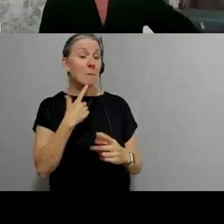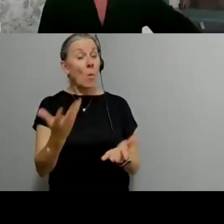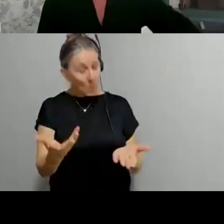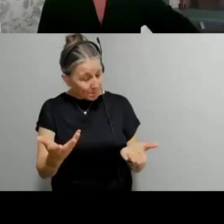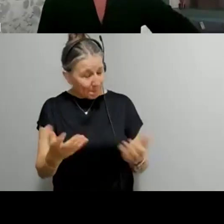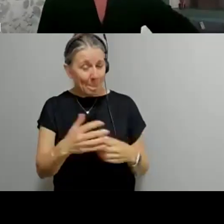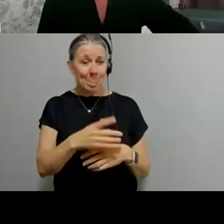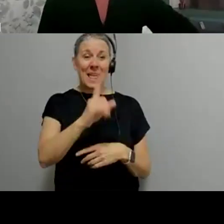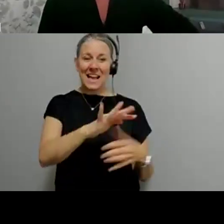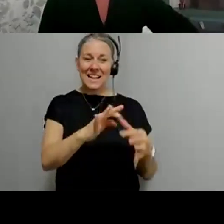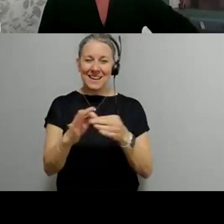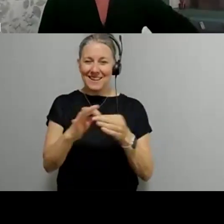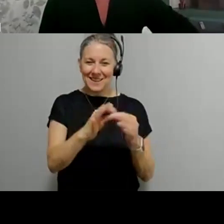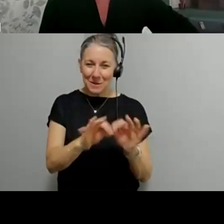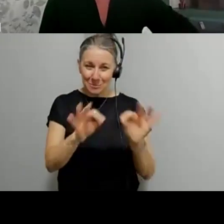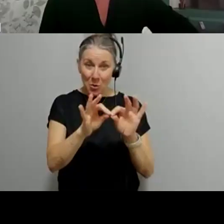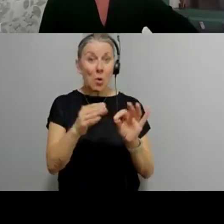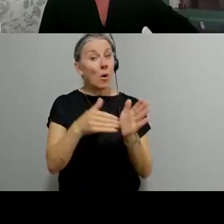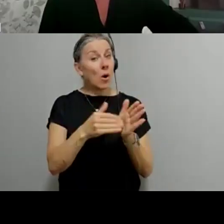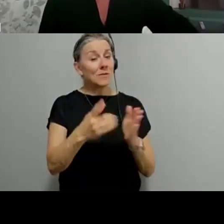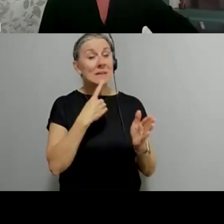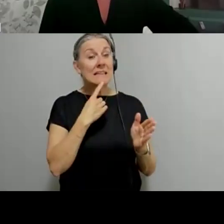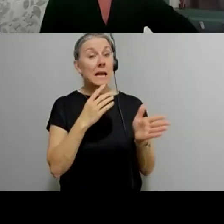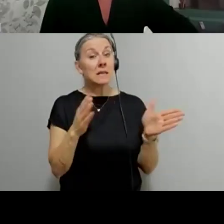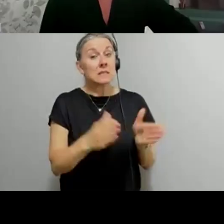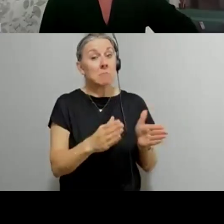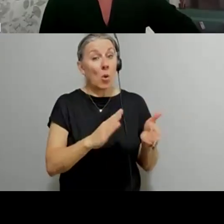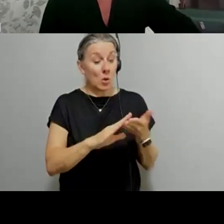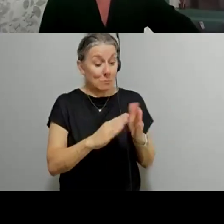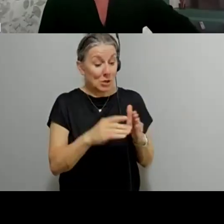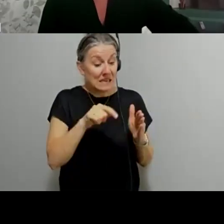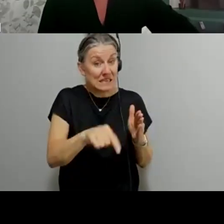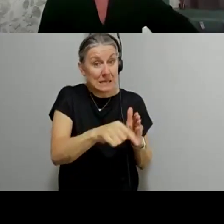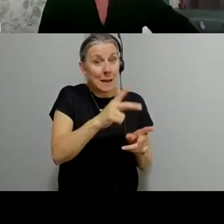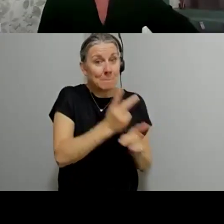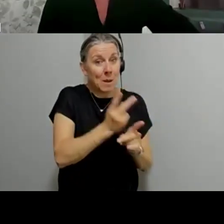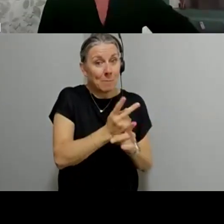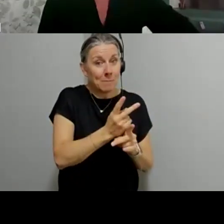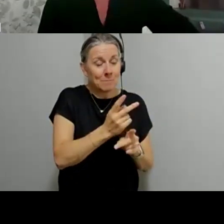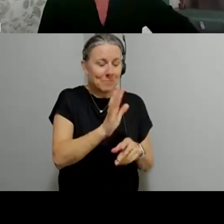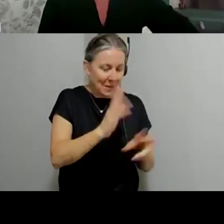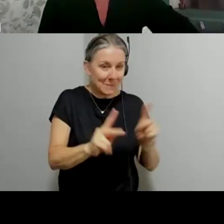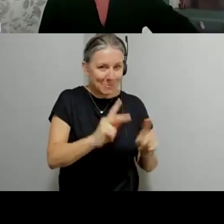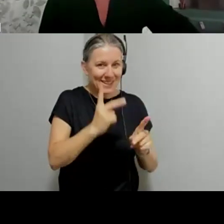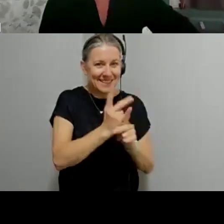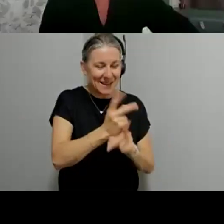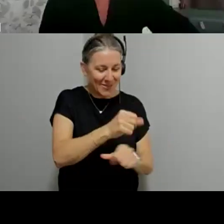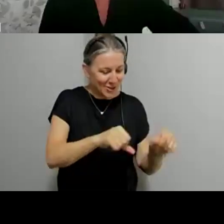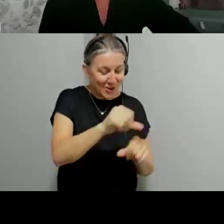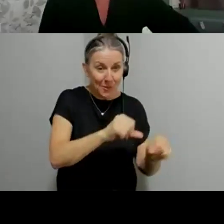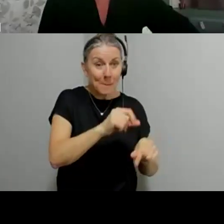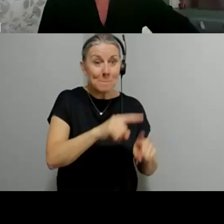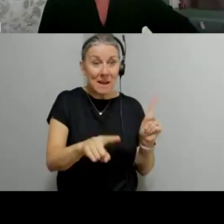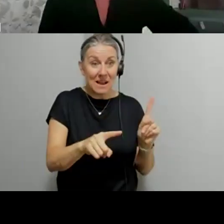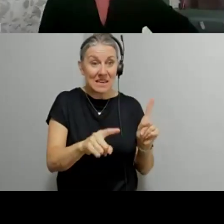as taking care of themselves, but the average age of rural communities in Canada, 65% of rural